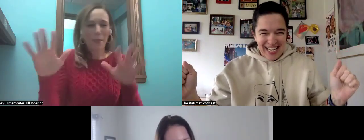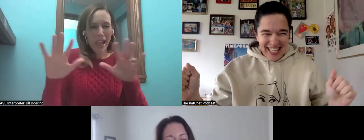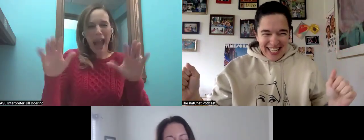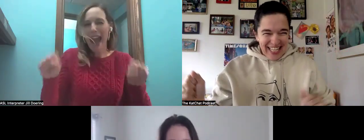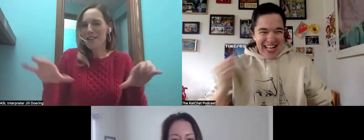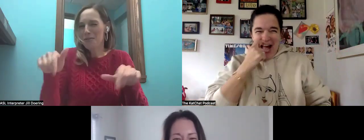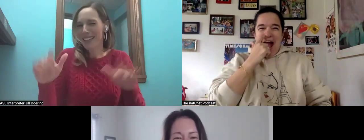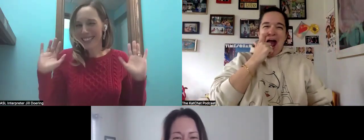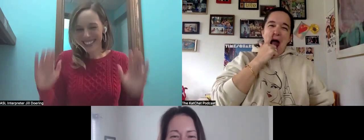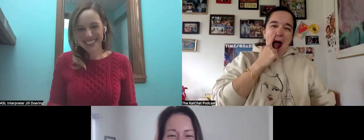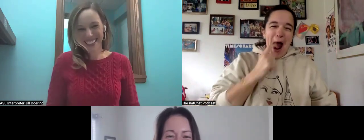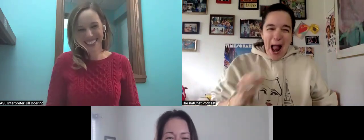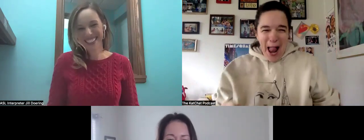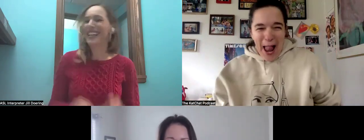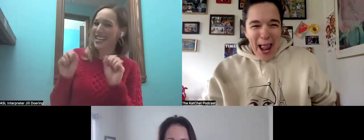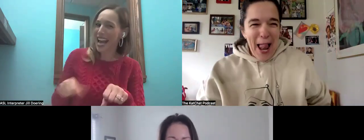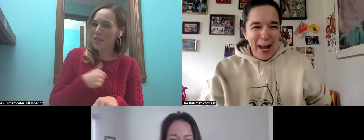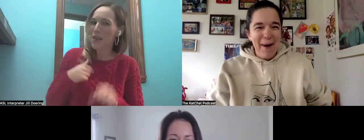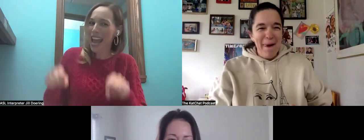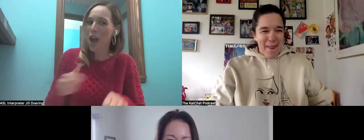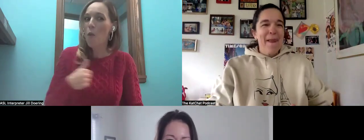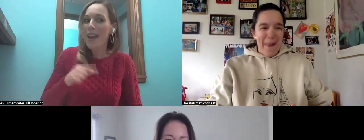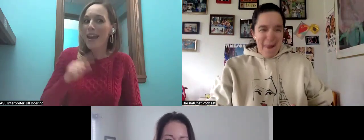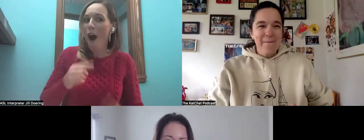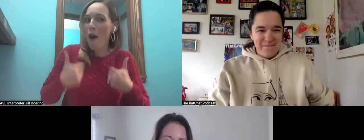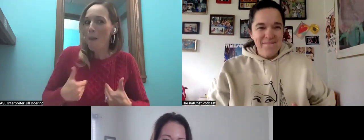Yes. Yes, we can. We're moms.